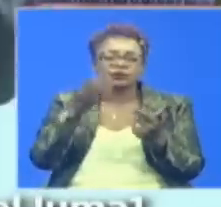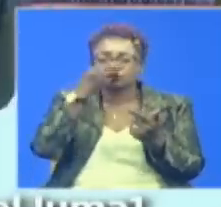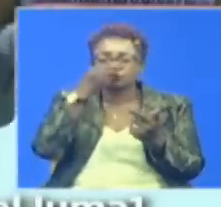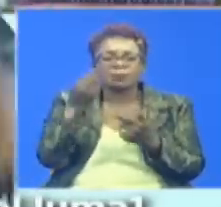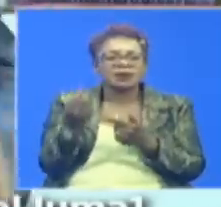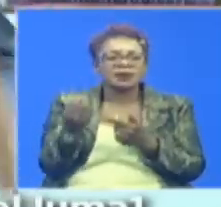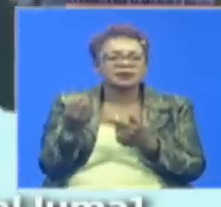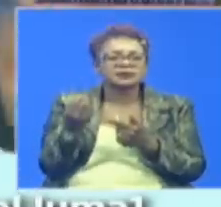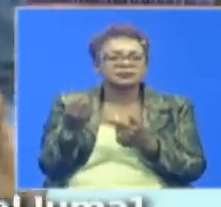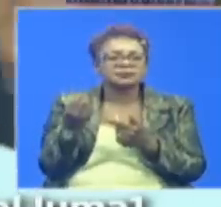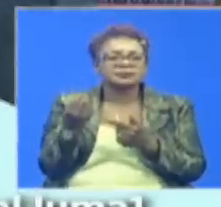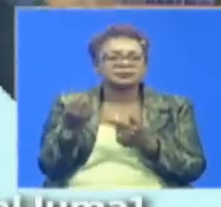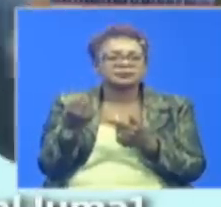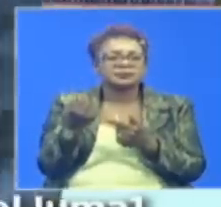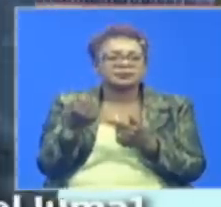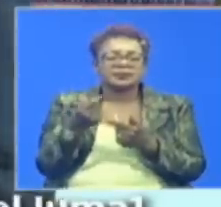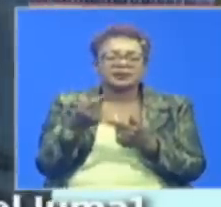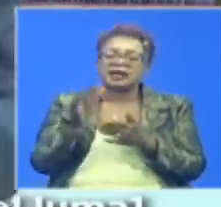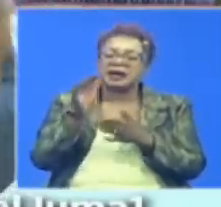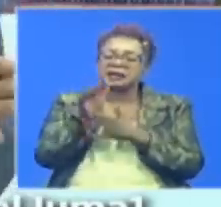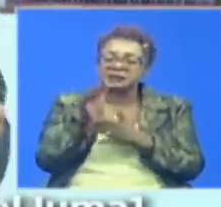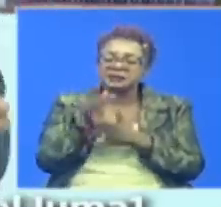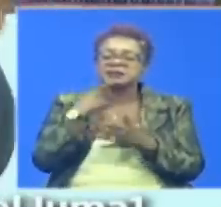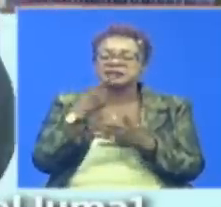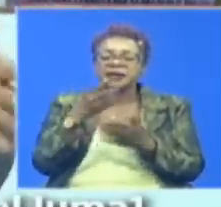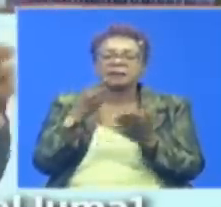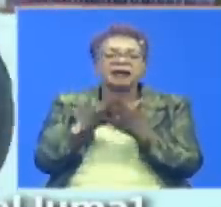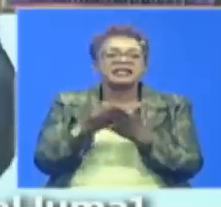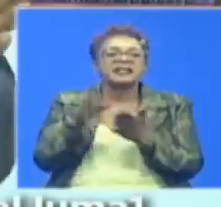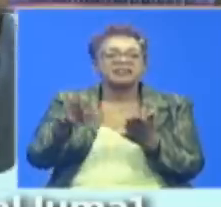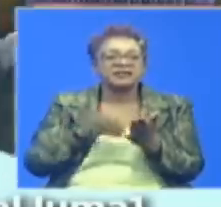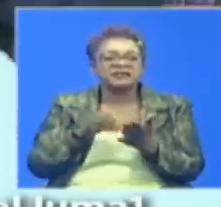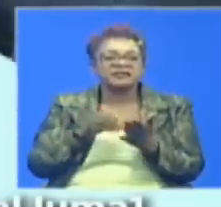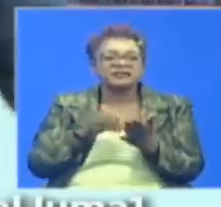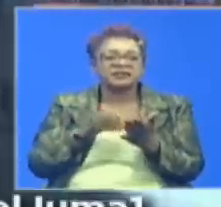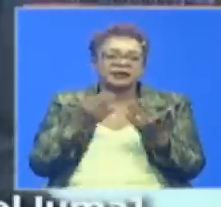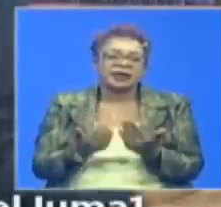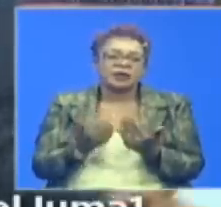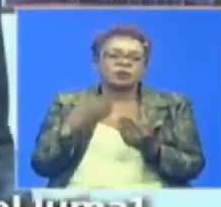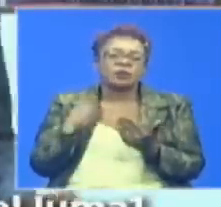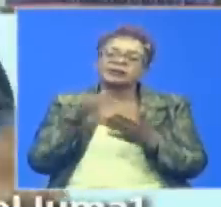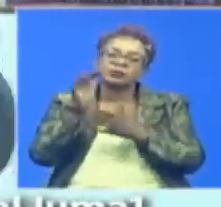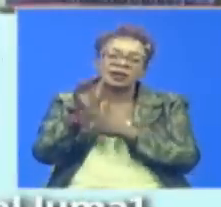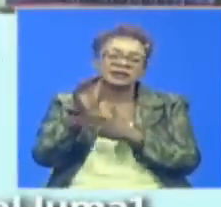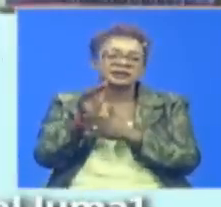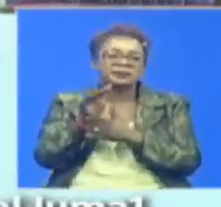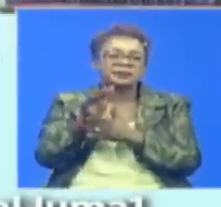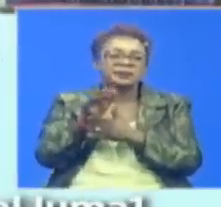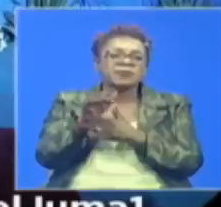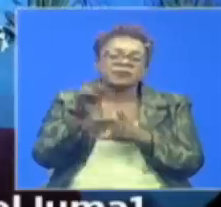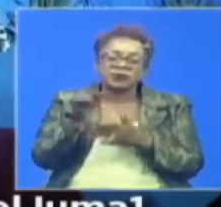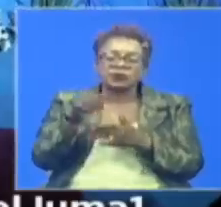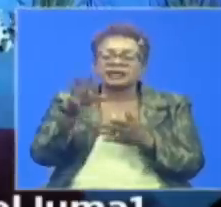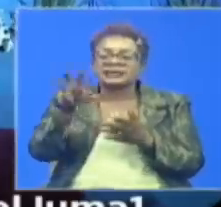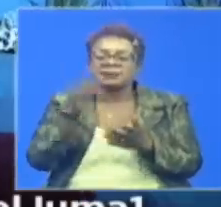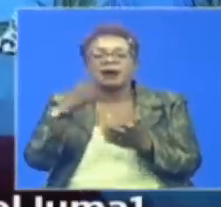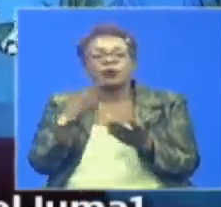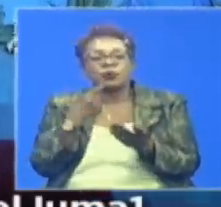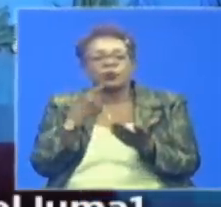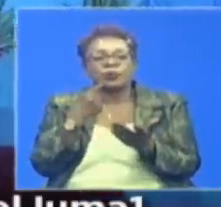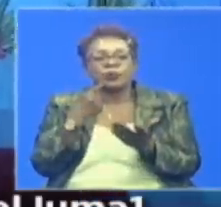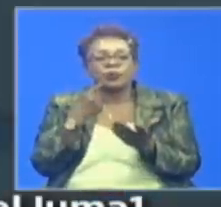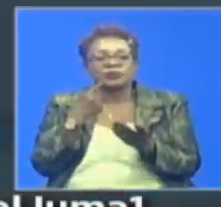Nasema huyu pesa anatoa ni kuima ameima. Mimi nimeuliza sitaki kusema ile duara imeibiwa ya nani? We